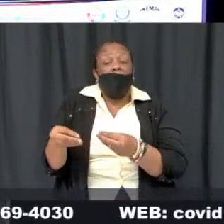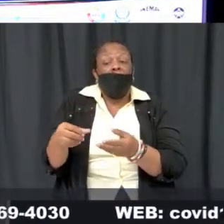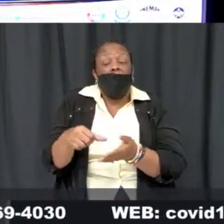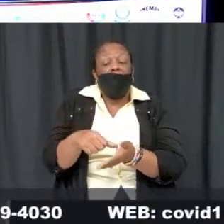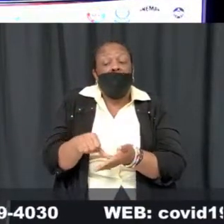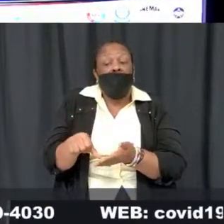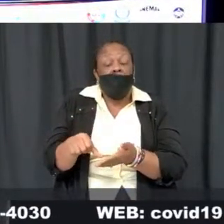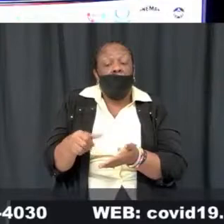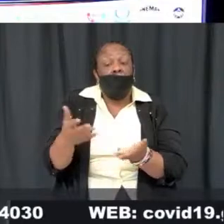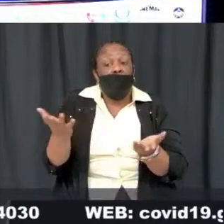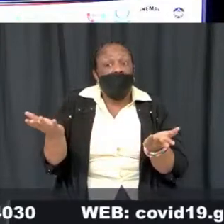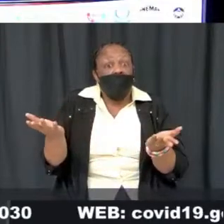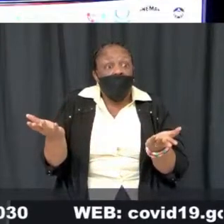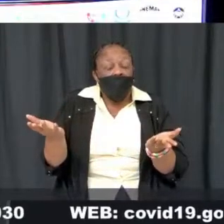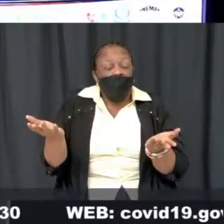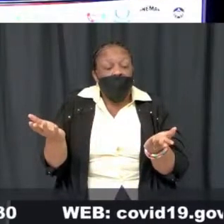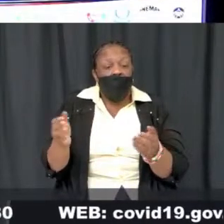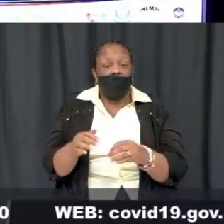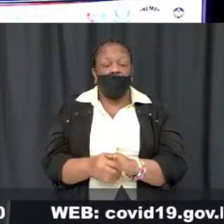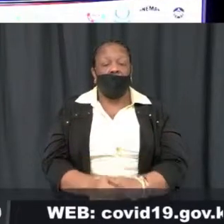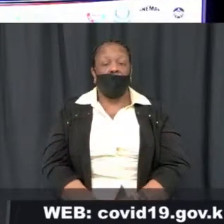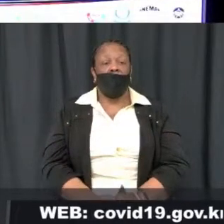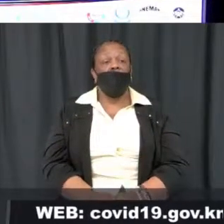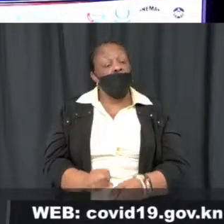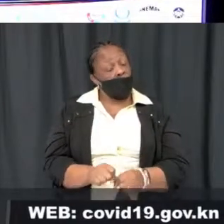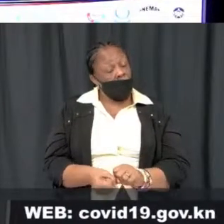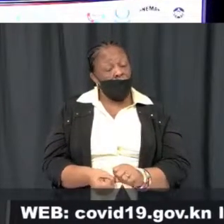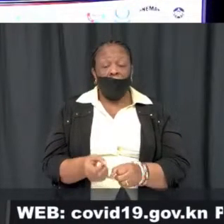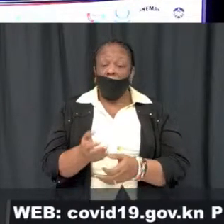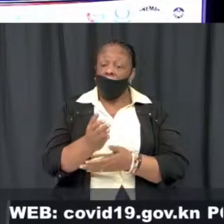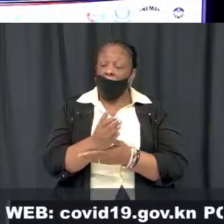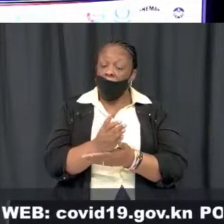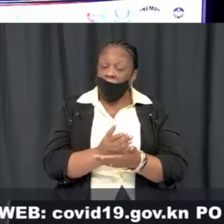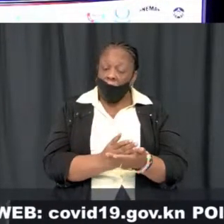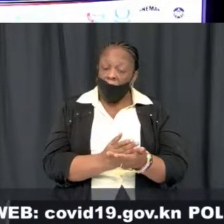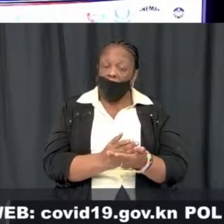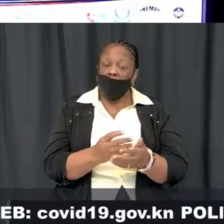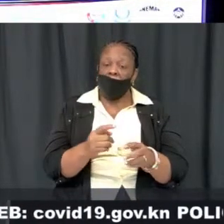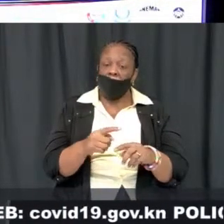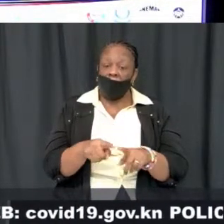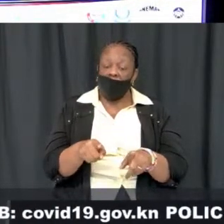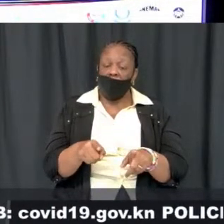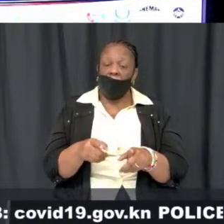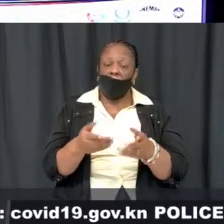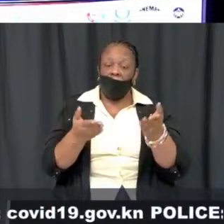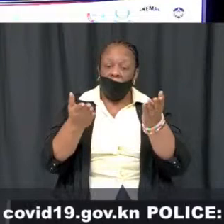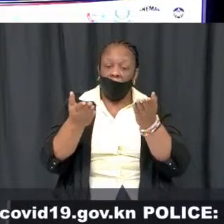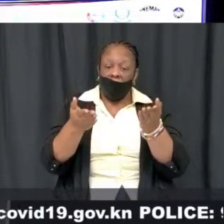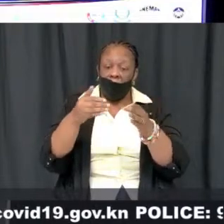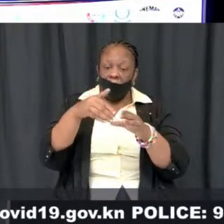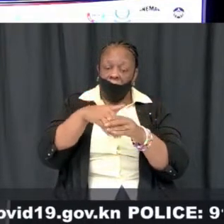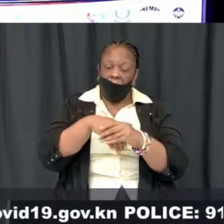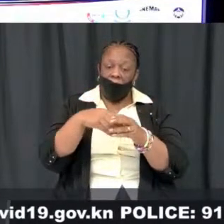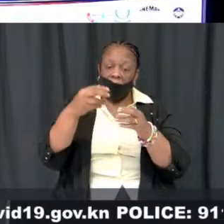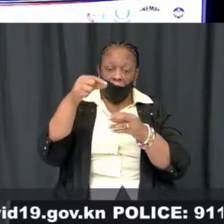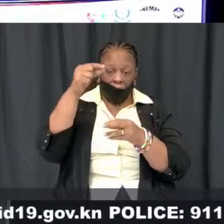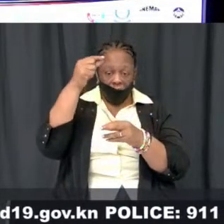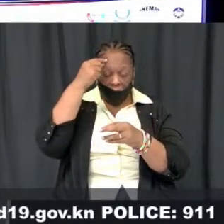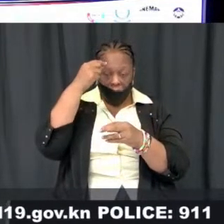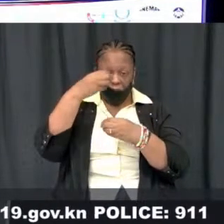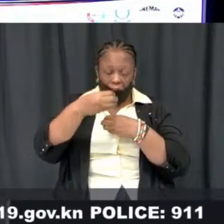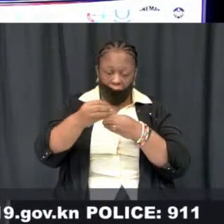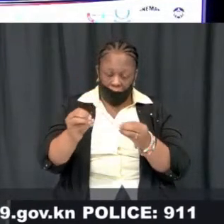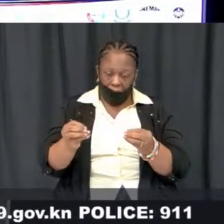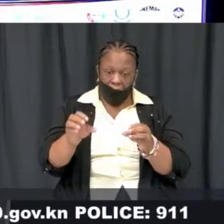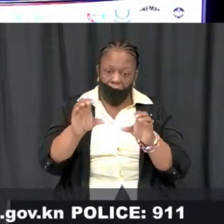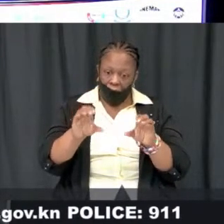so there are critical and important services to be done. As far as